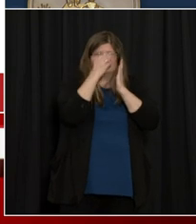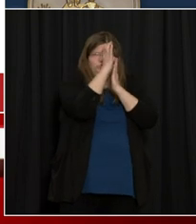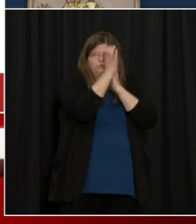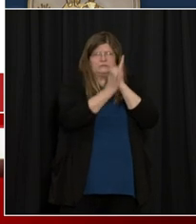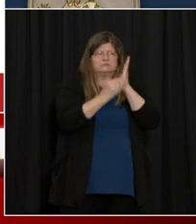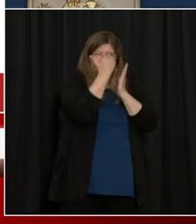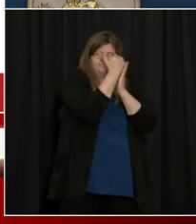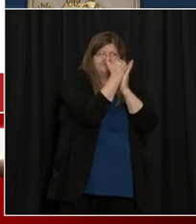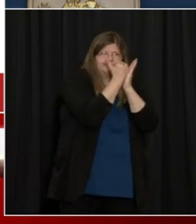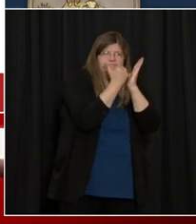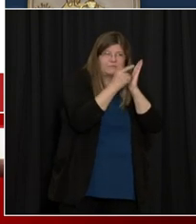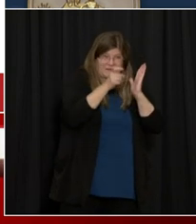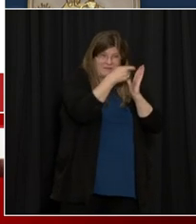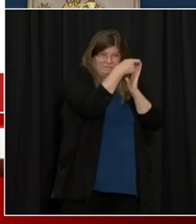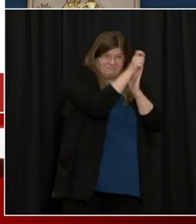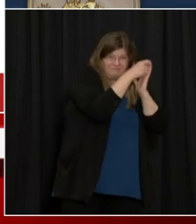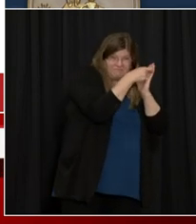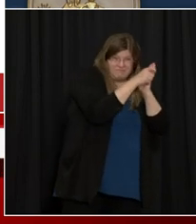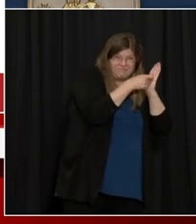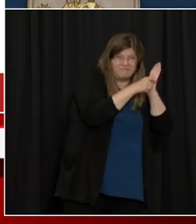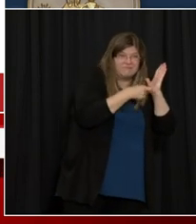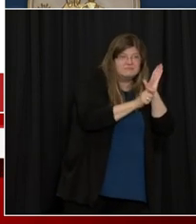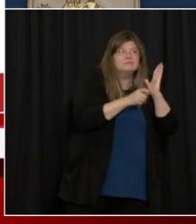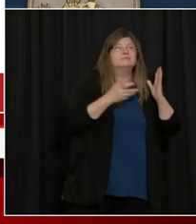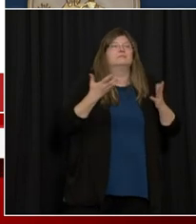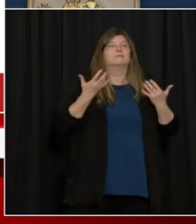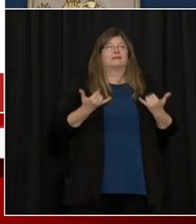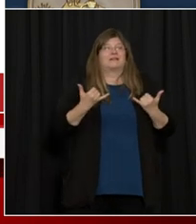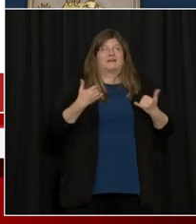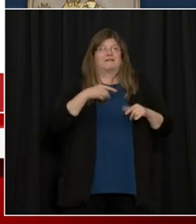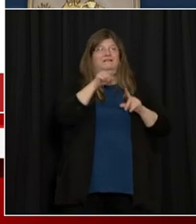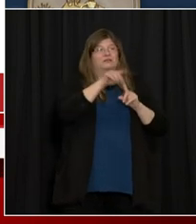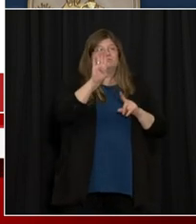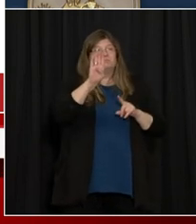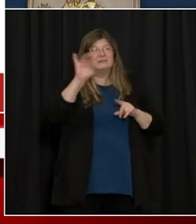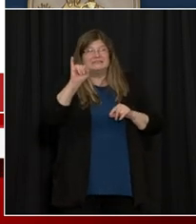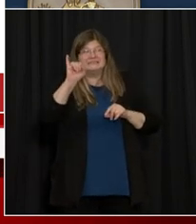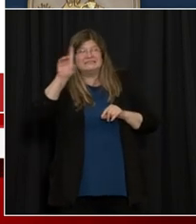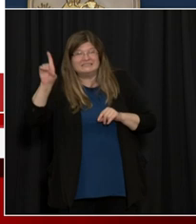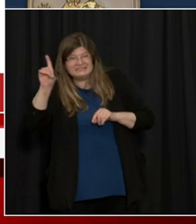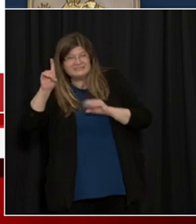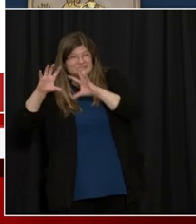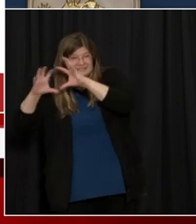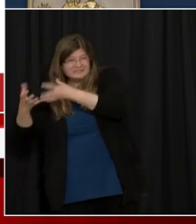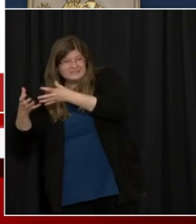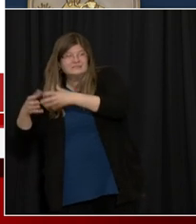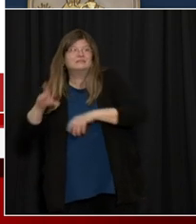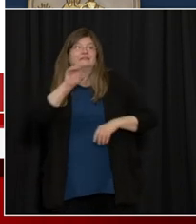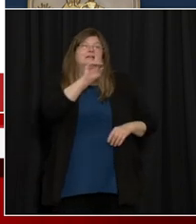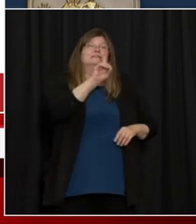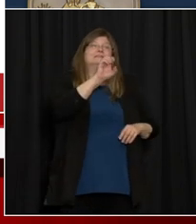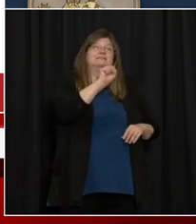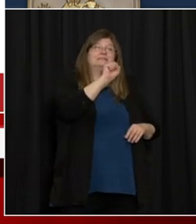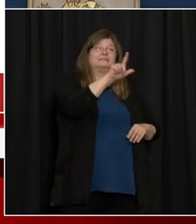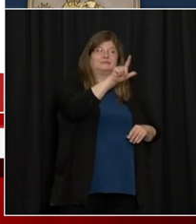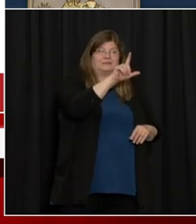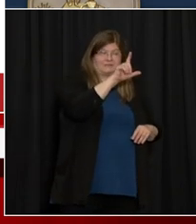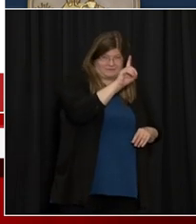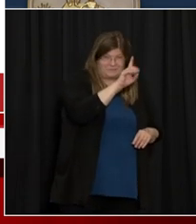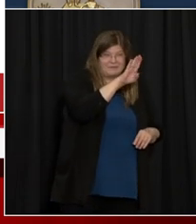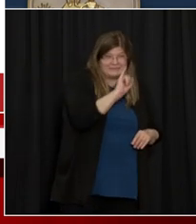partners at the business improvement districts have made a partnership to use